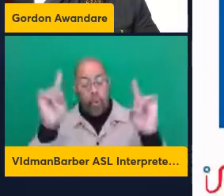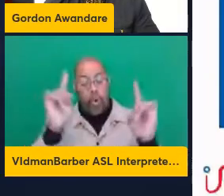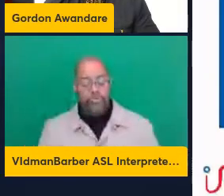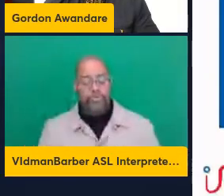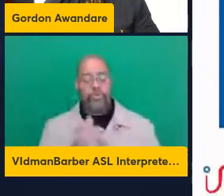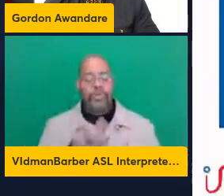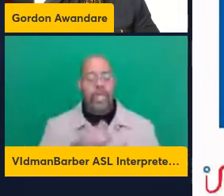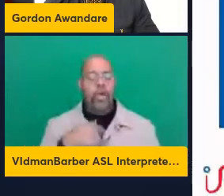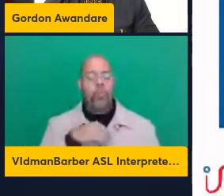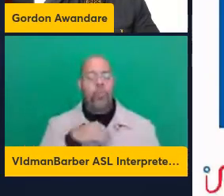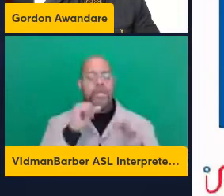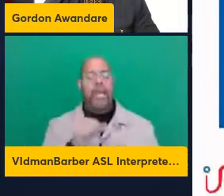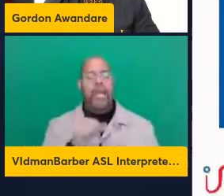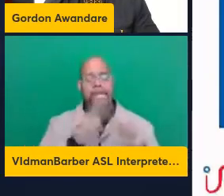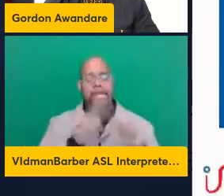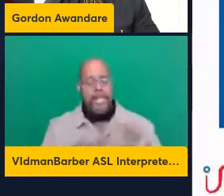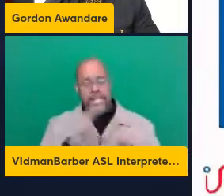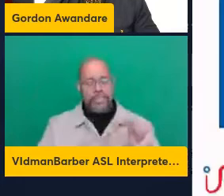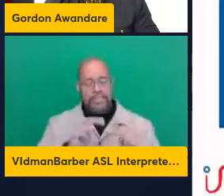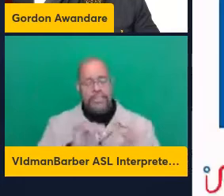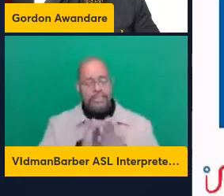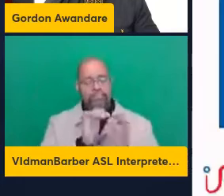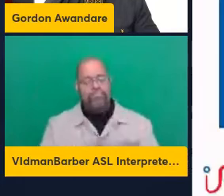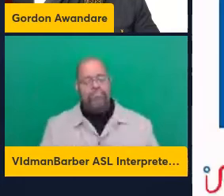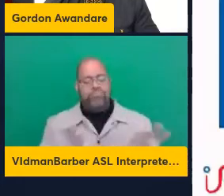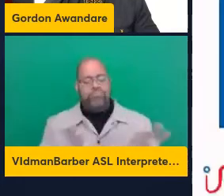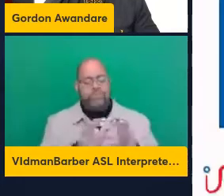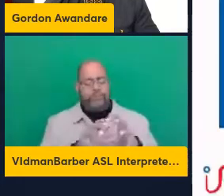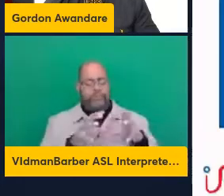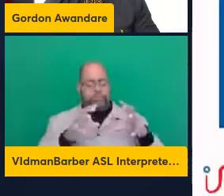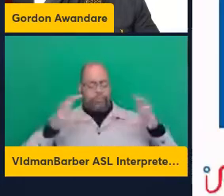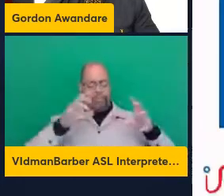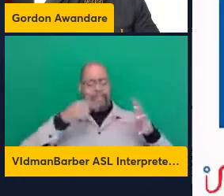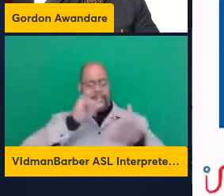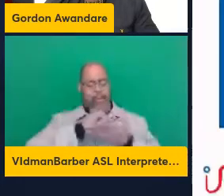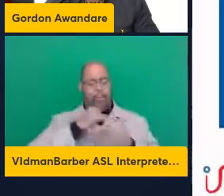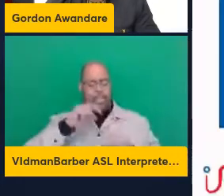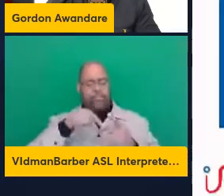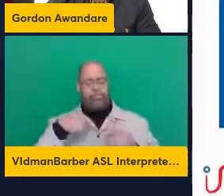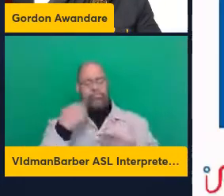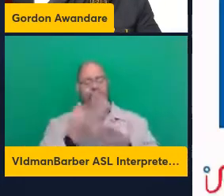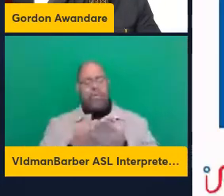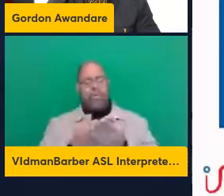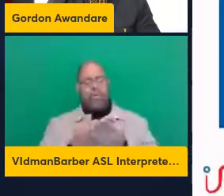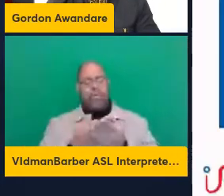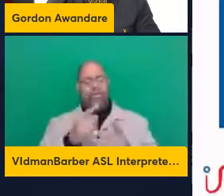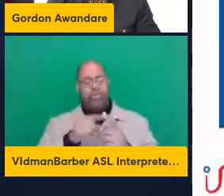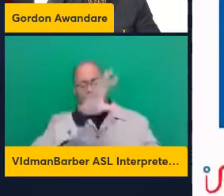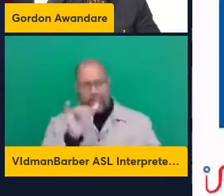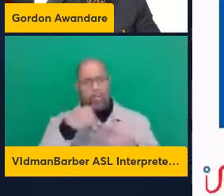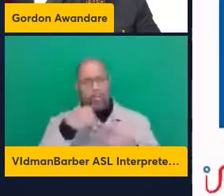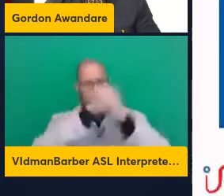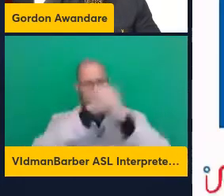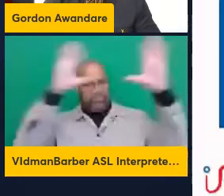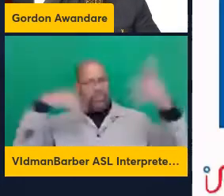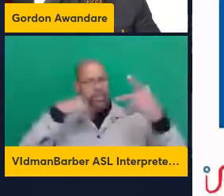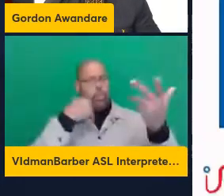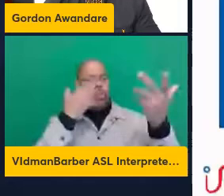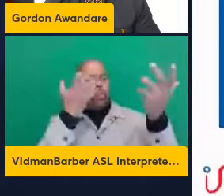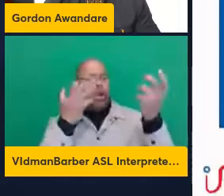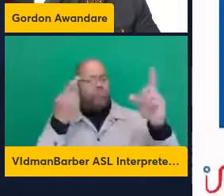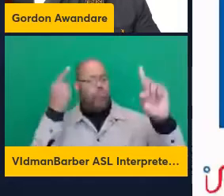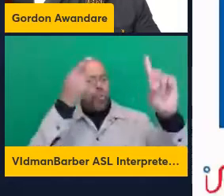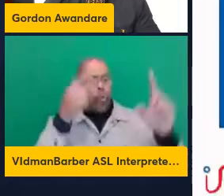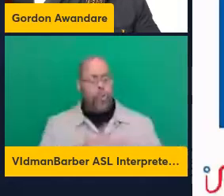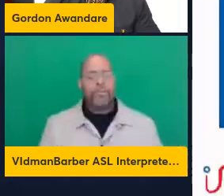we can build the critical mass that we need to get to the Africa that we want.